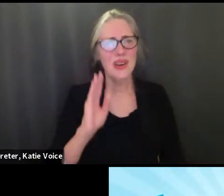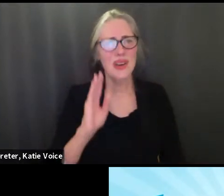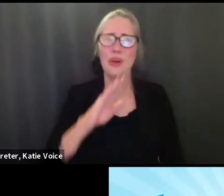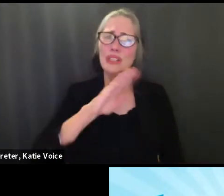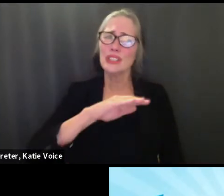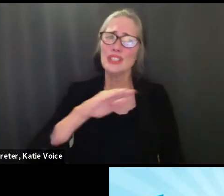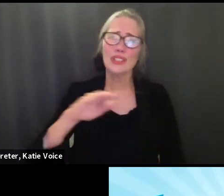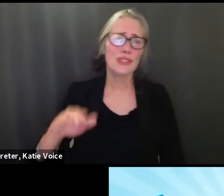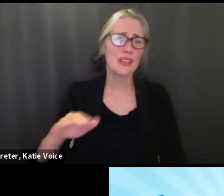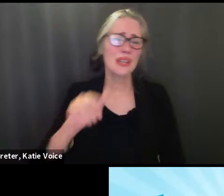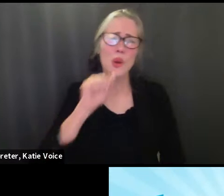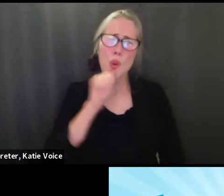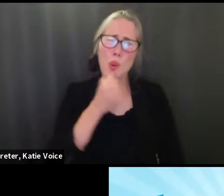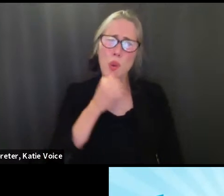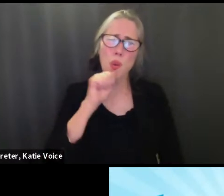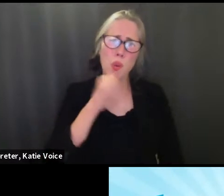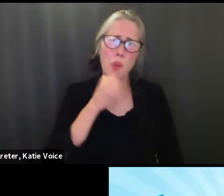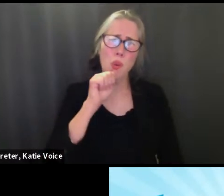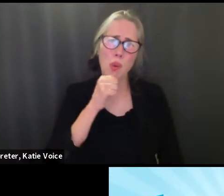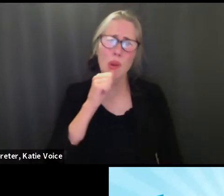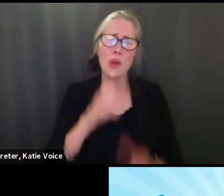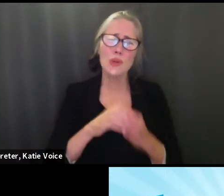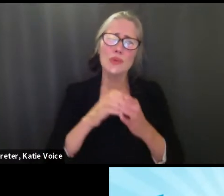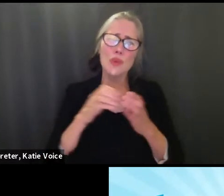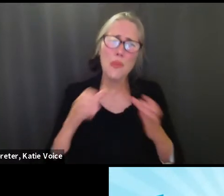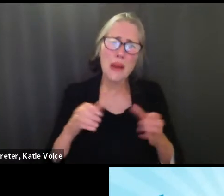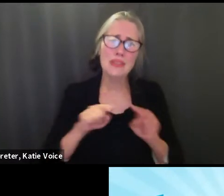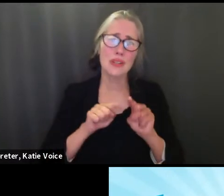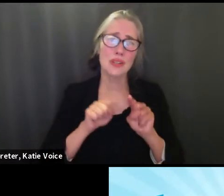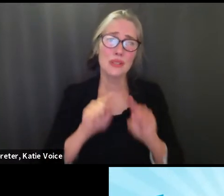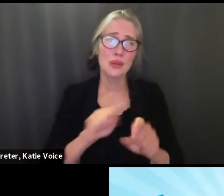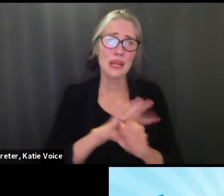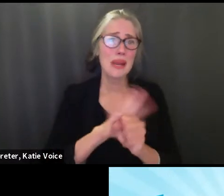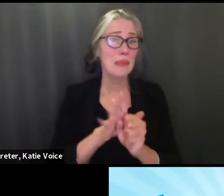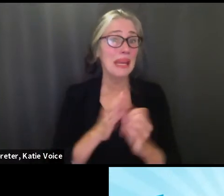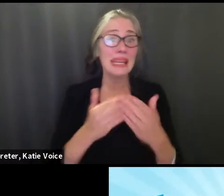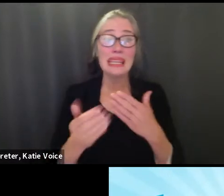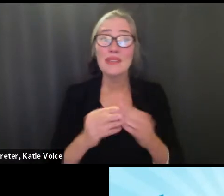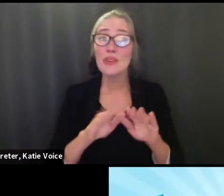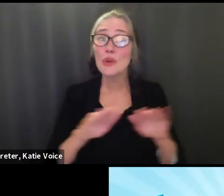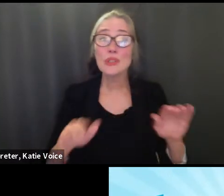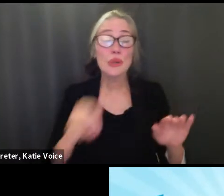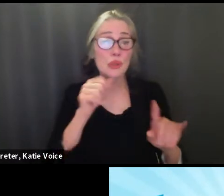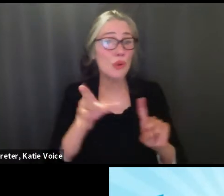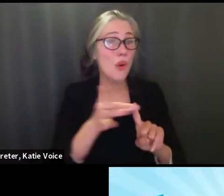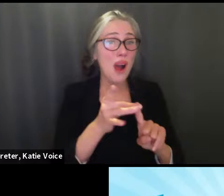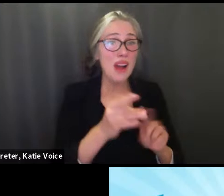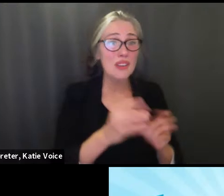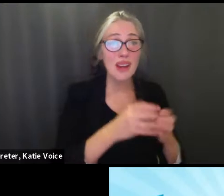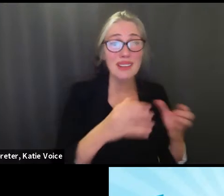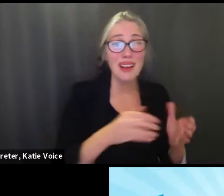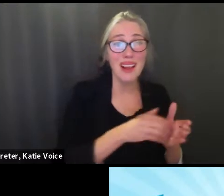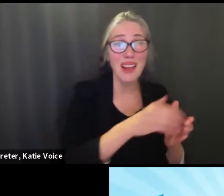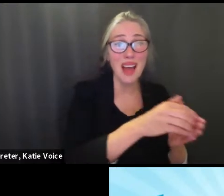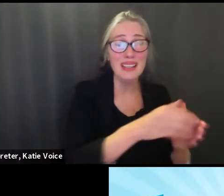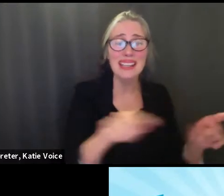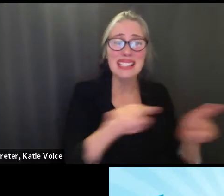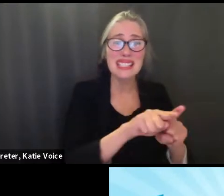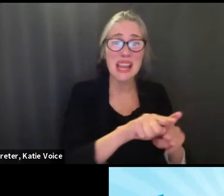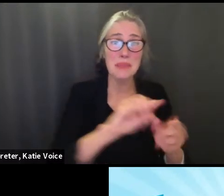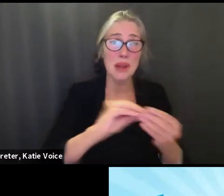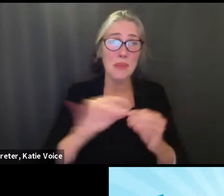of this pandemic, even though they don't contract the disease at the rates that adults do, and thankfully